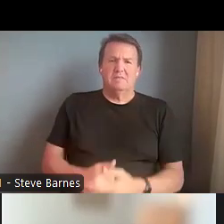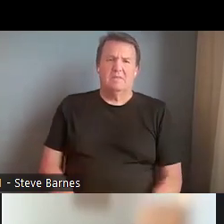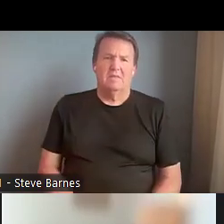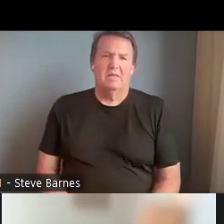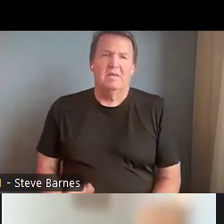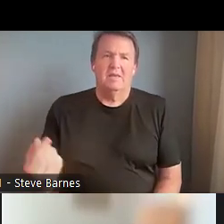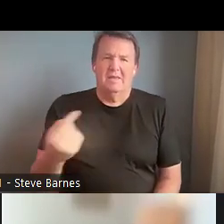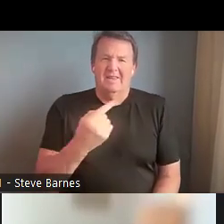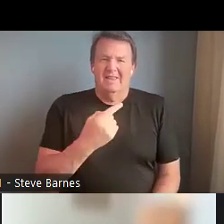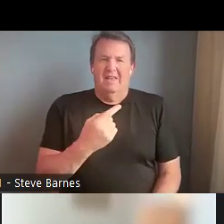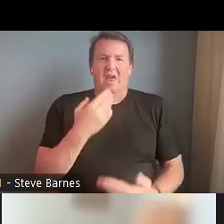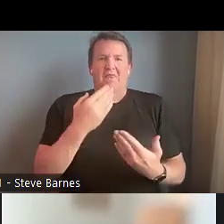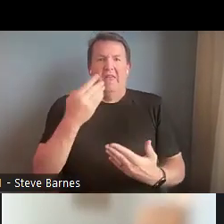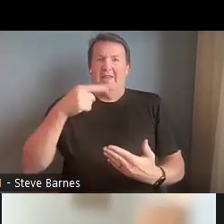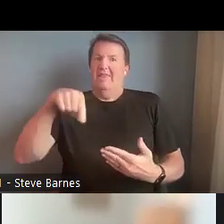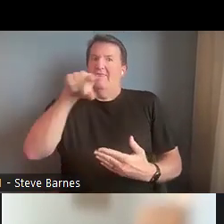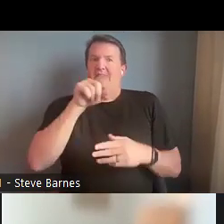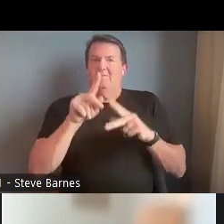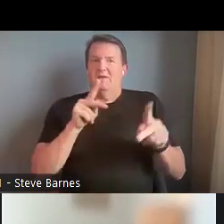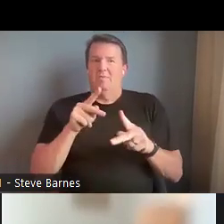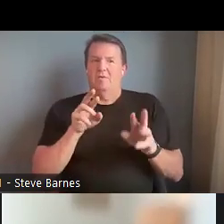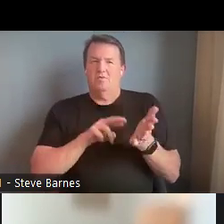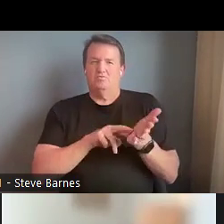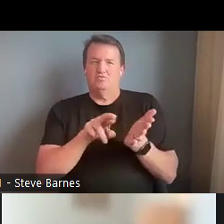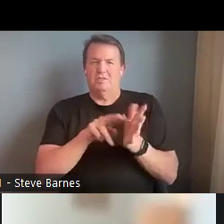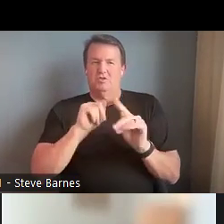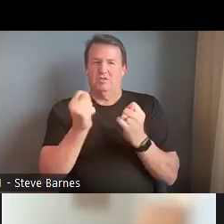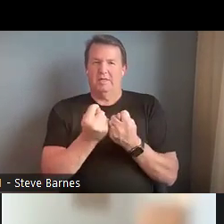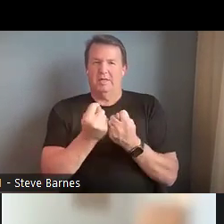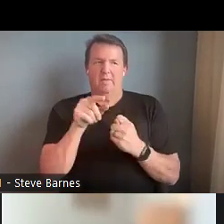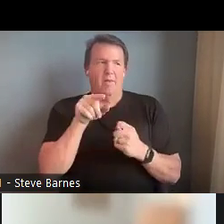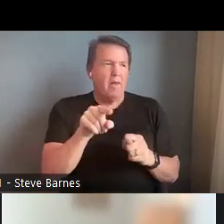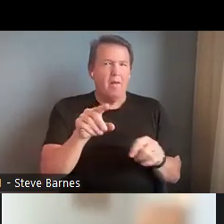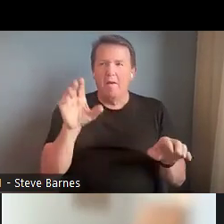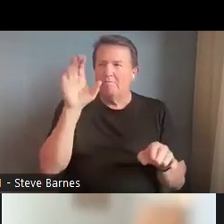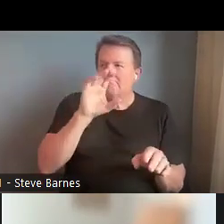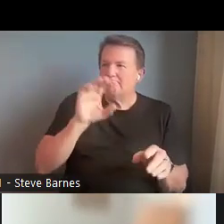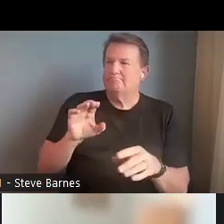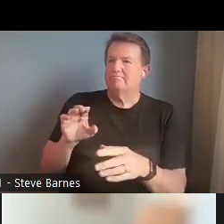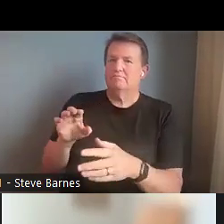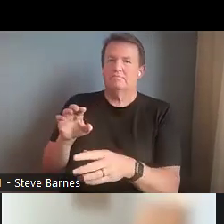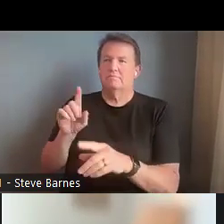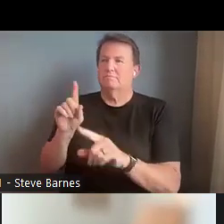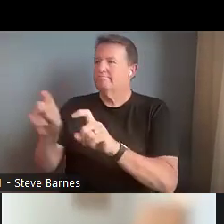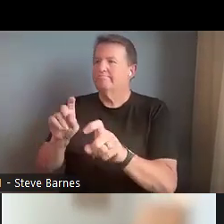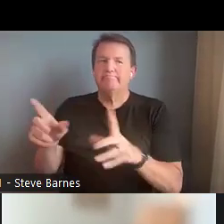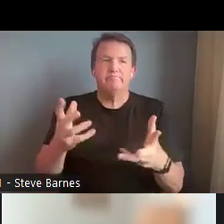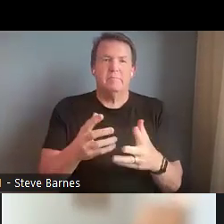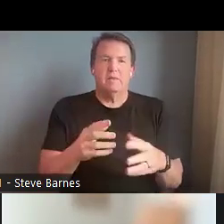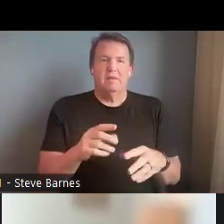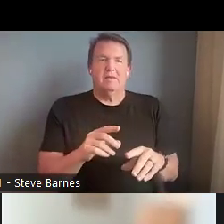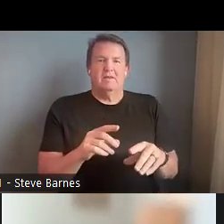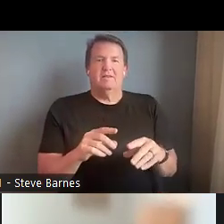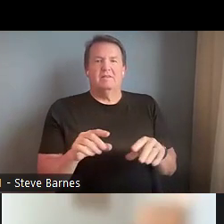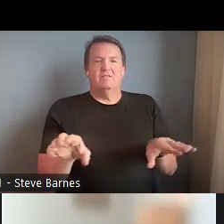Just to thank our incredible research team who are on the ground doing field work and interviews as part of the study from across the 3